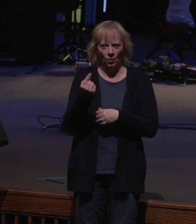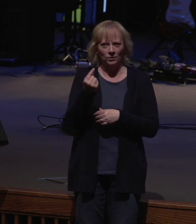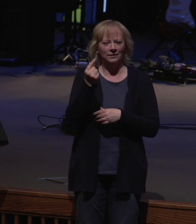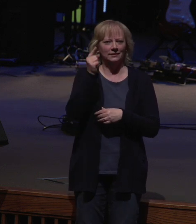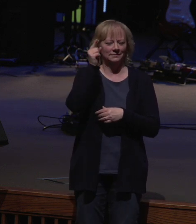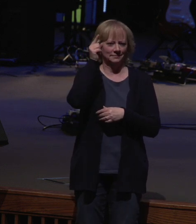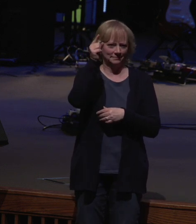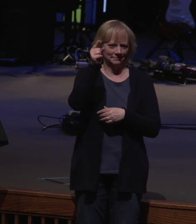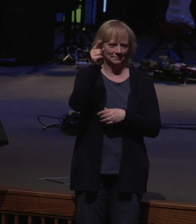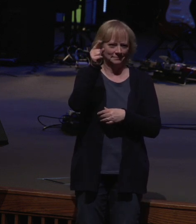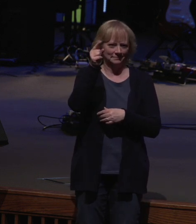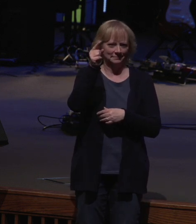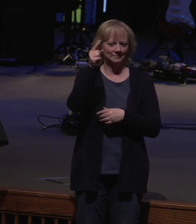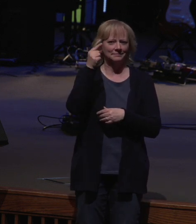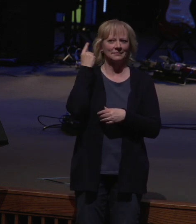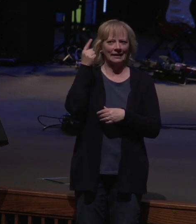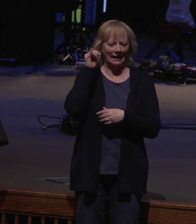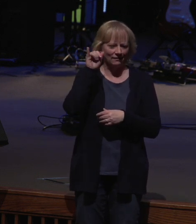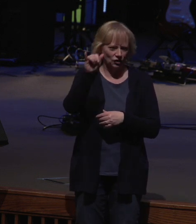ever.